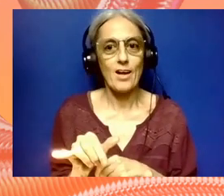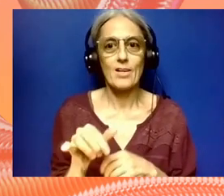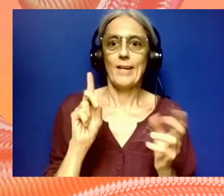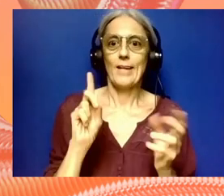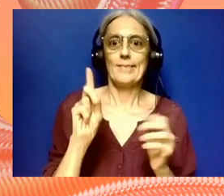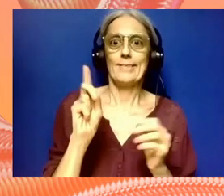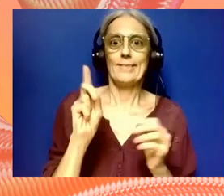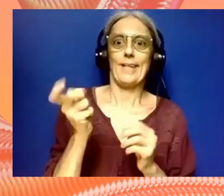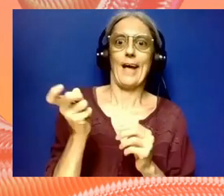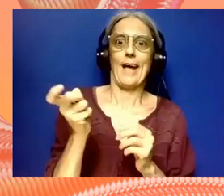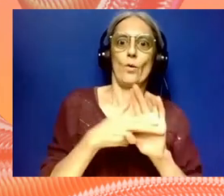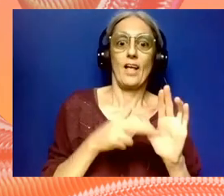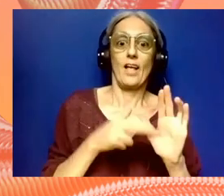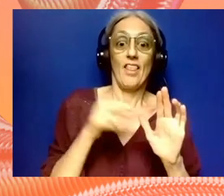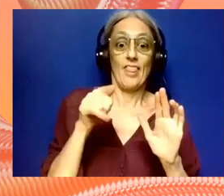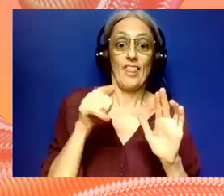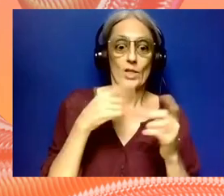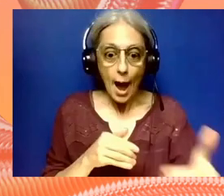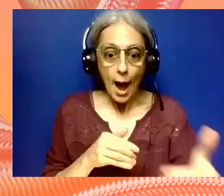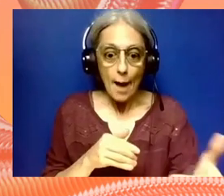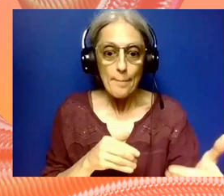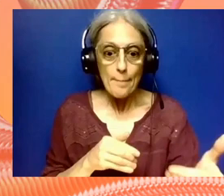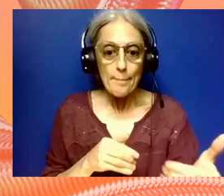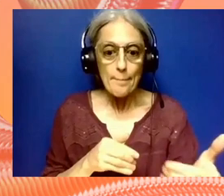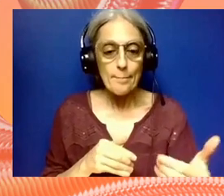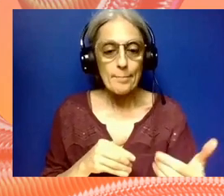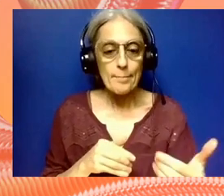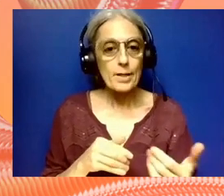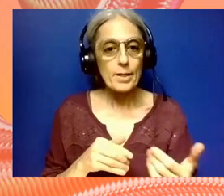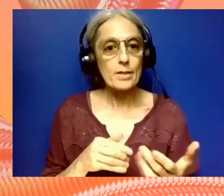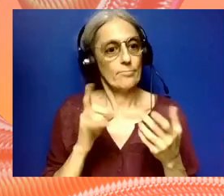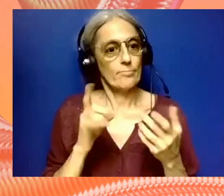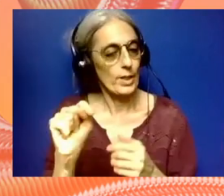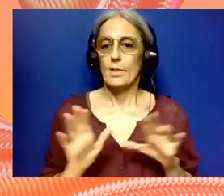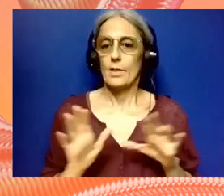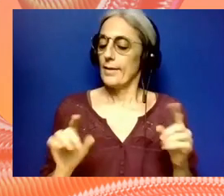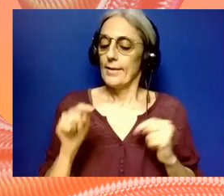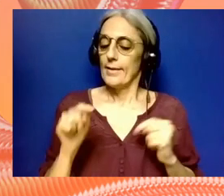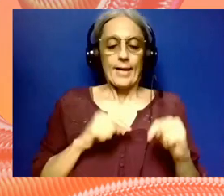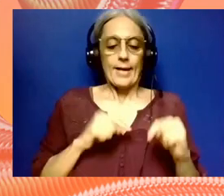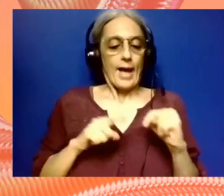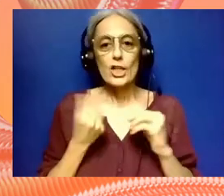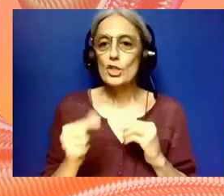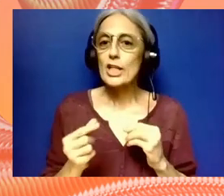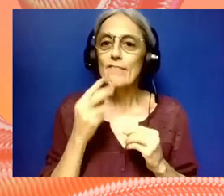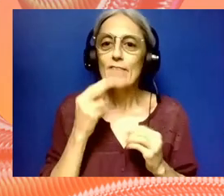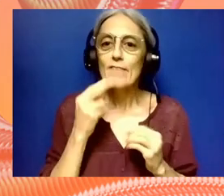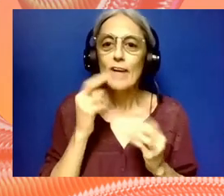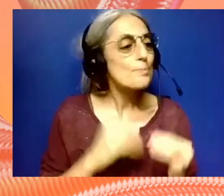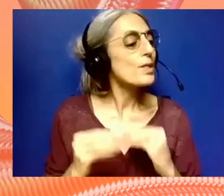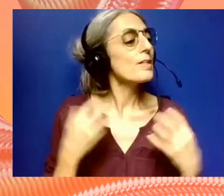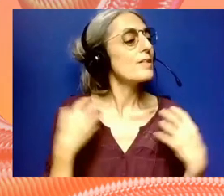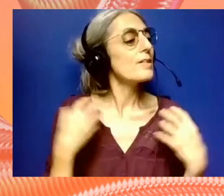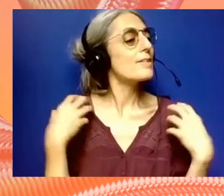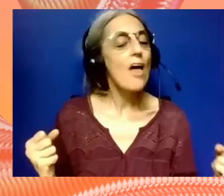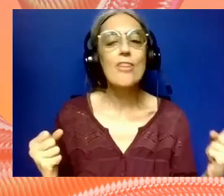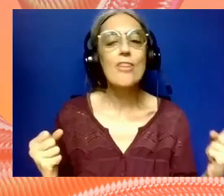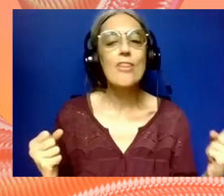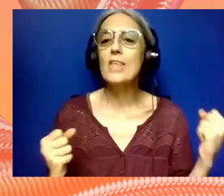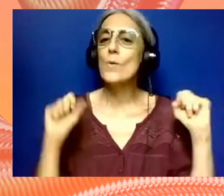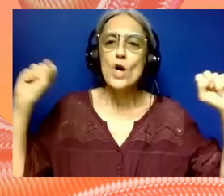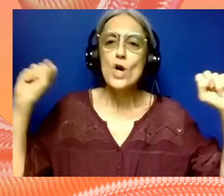astrology that's like, eat your greens, like do your workouts. And like, it's going to be like, you're about to win, girl. You know, this is like